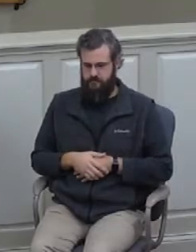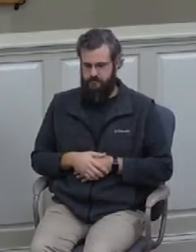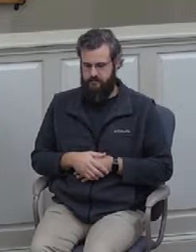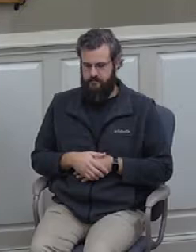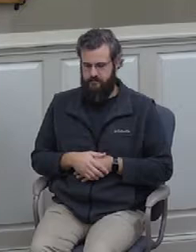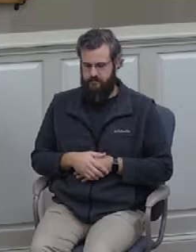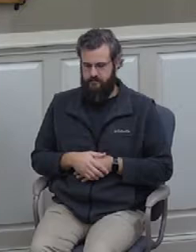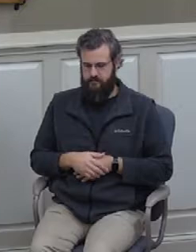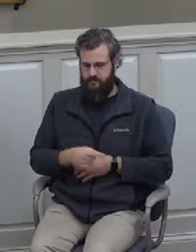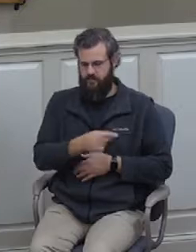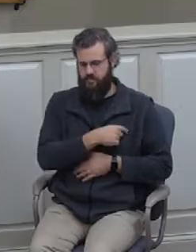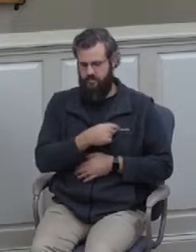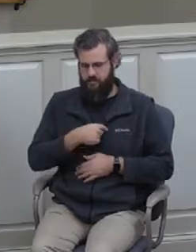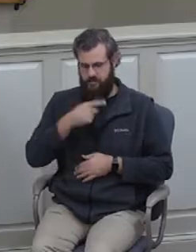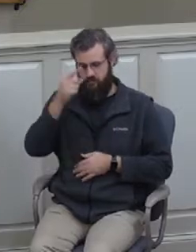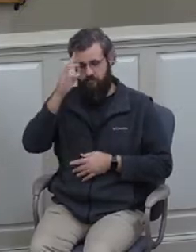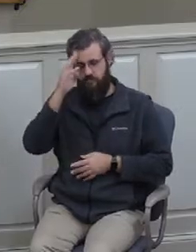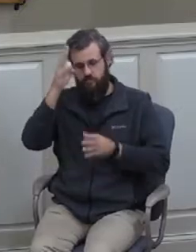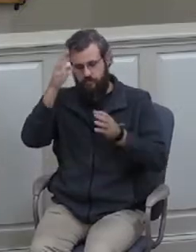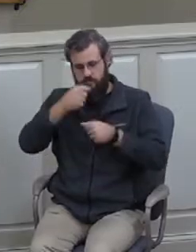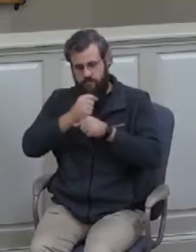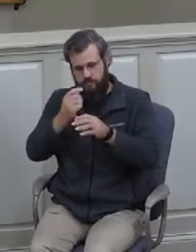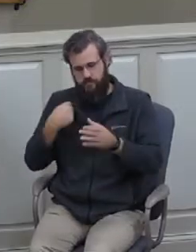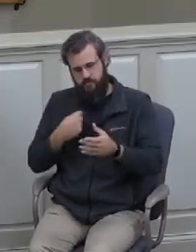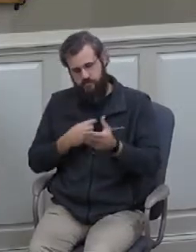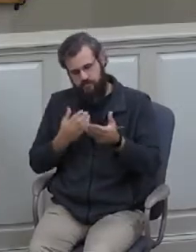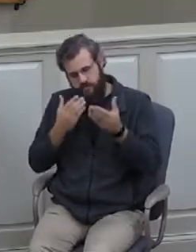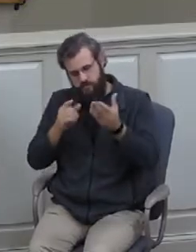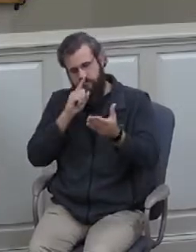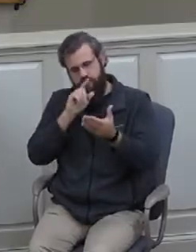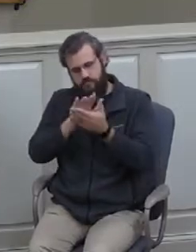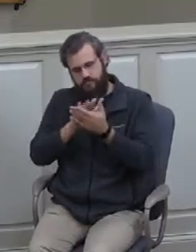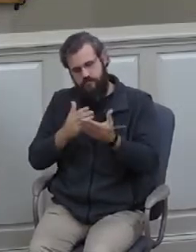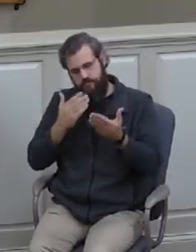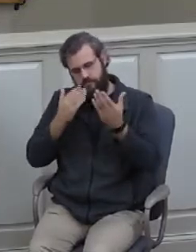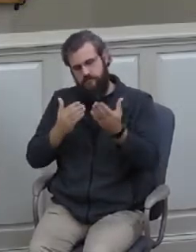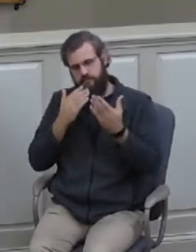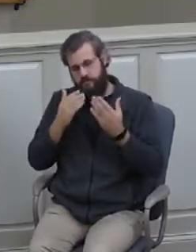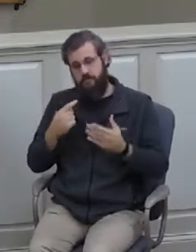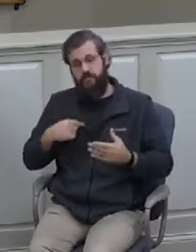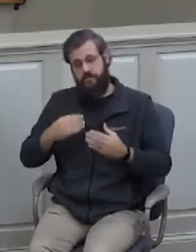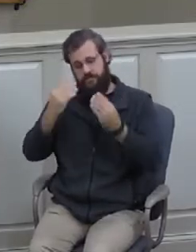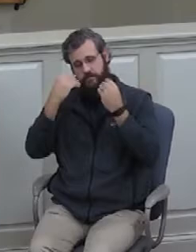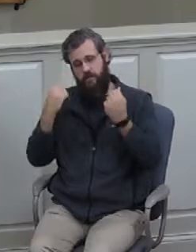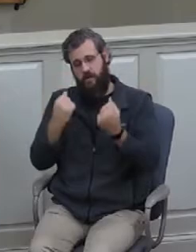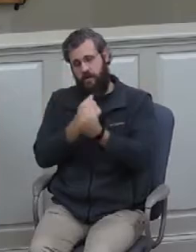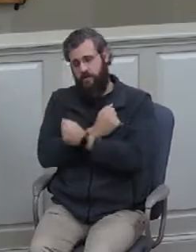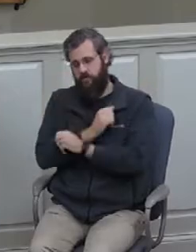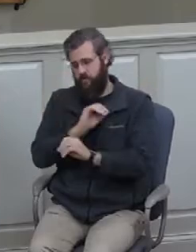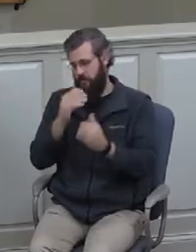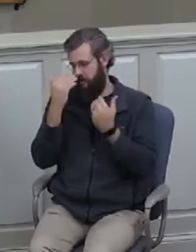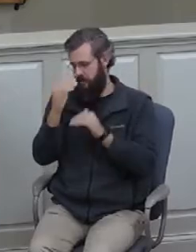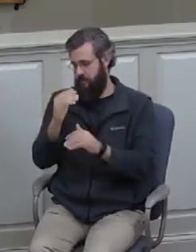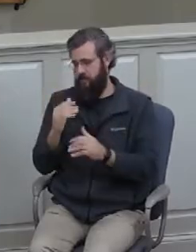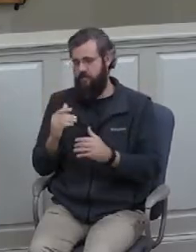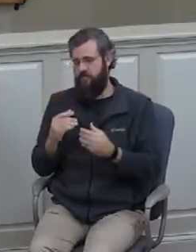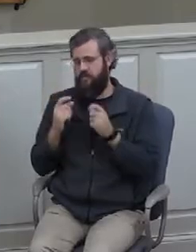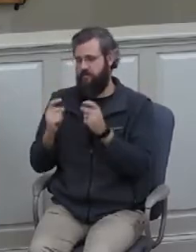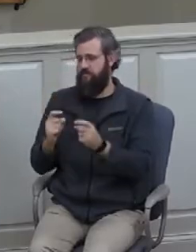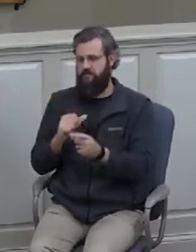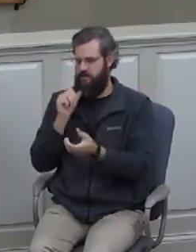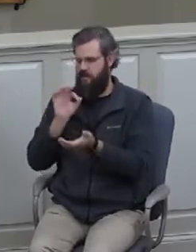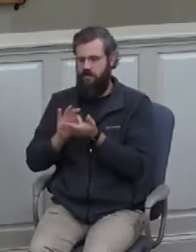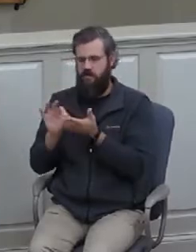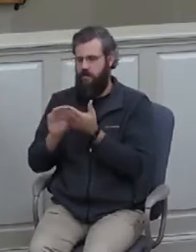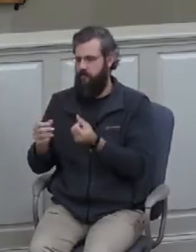We offer you, our Creator, our thanks and praise. You teach us to love without limit. You teach us to forgive without counting the cost. And you teach us to